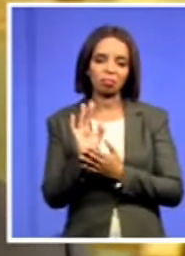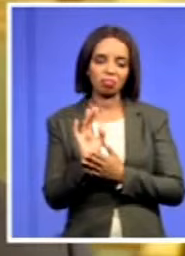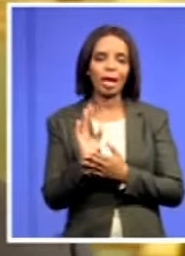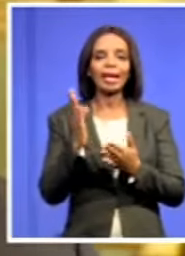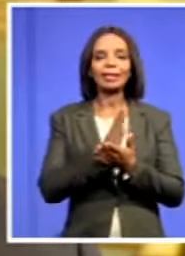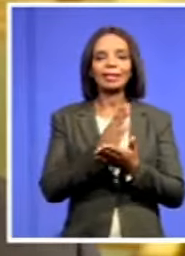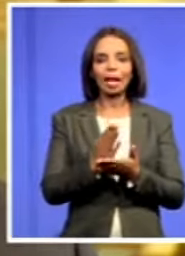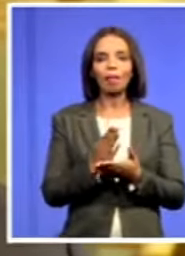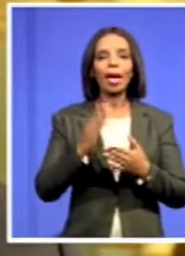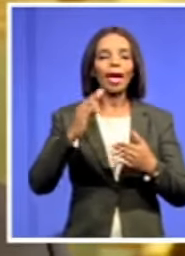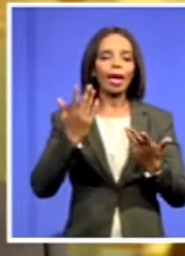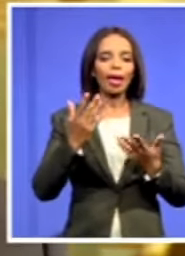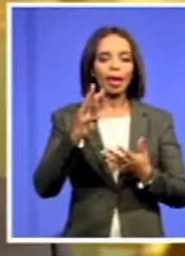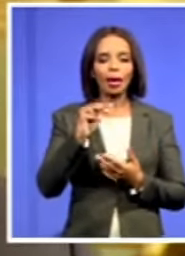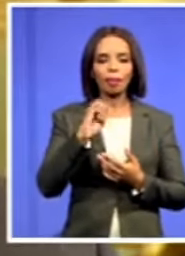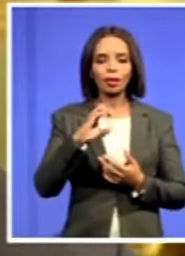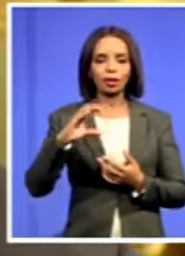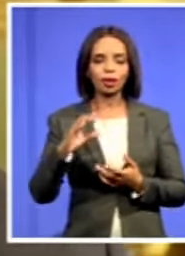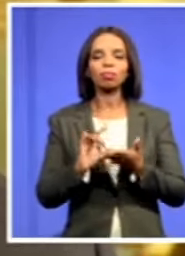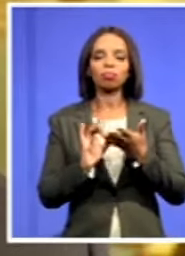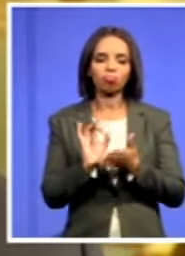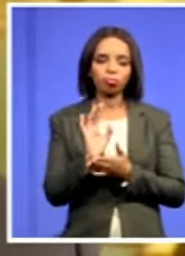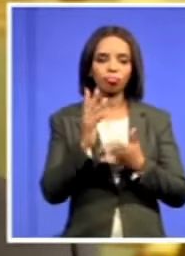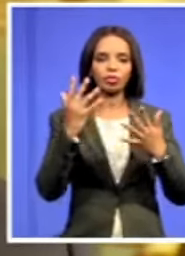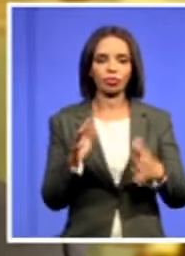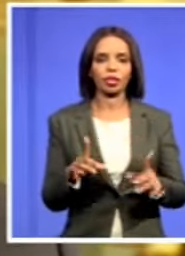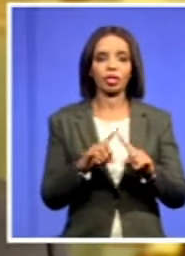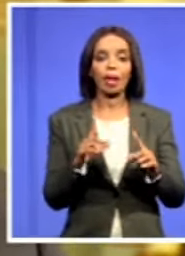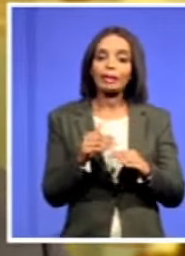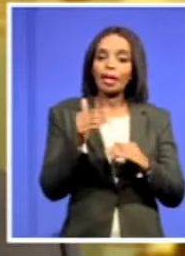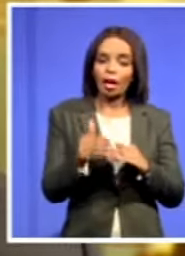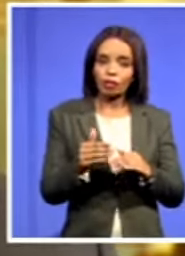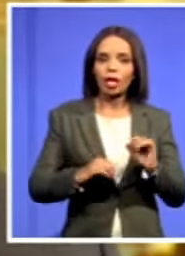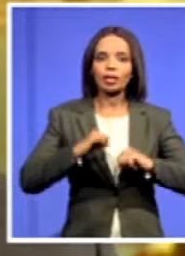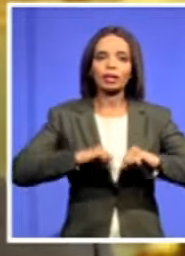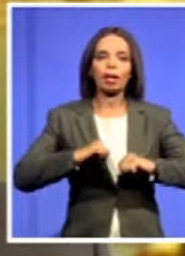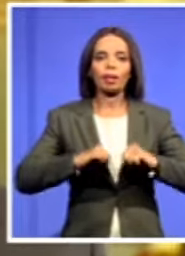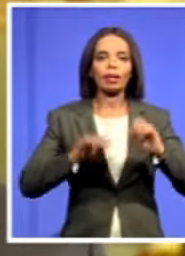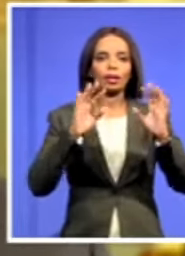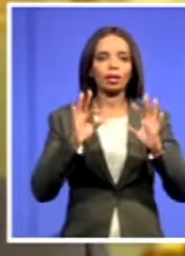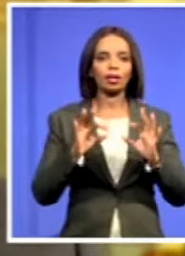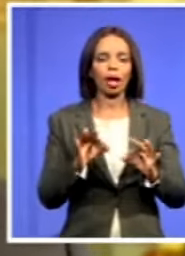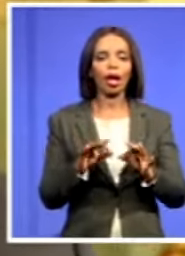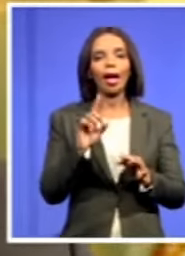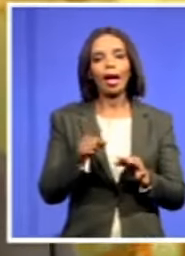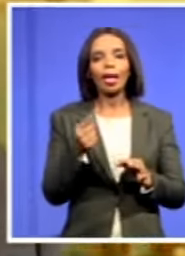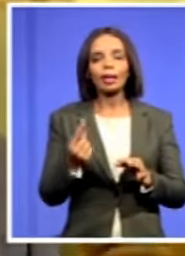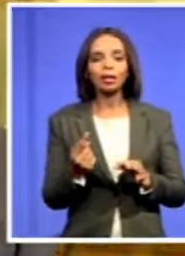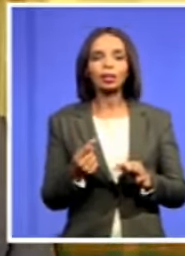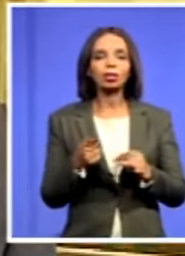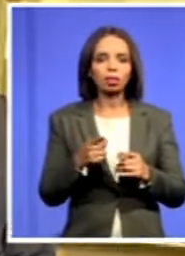been a destabilization which amongst others resulted in fluctuation of the results, as you indicated.